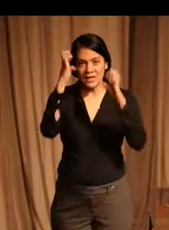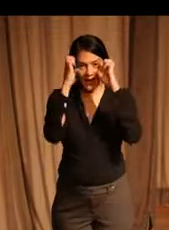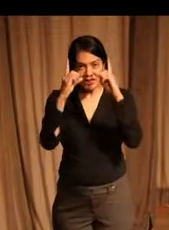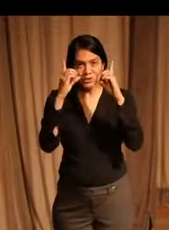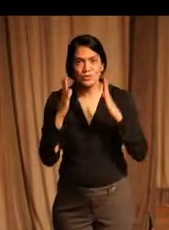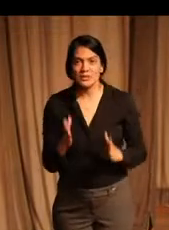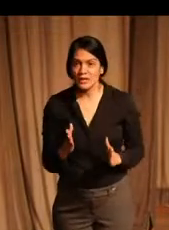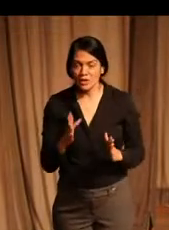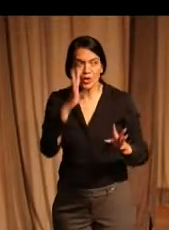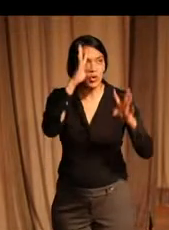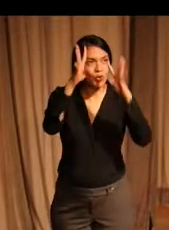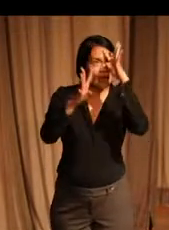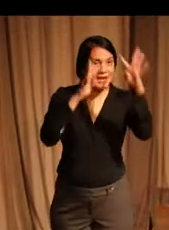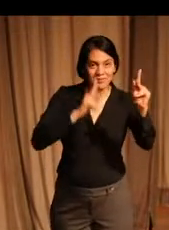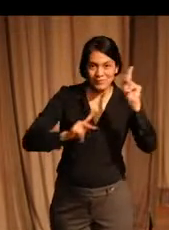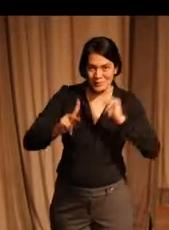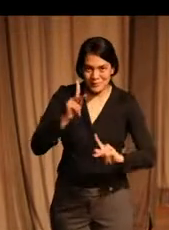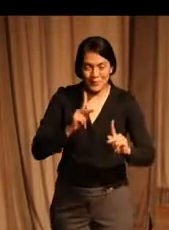people,